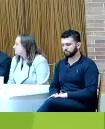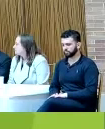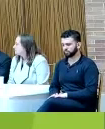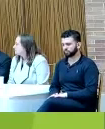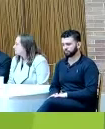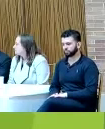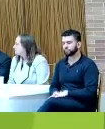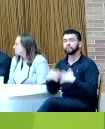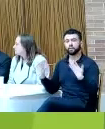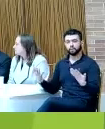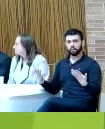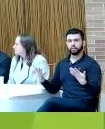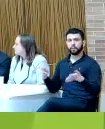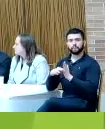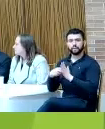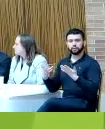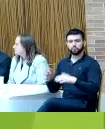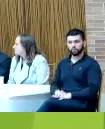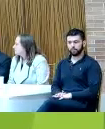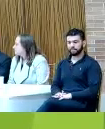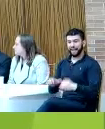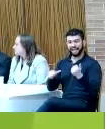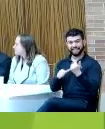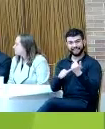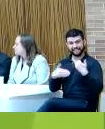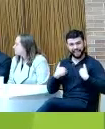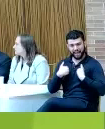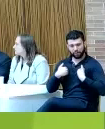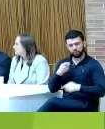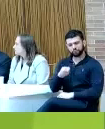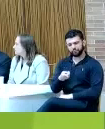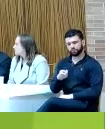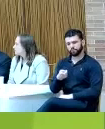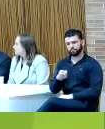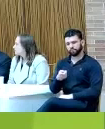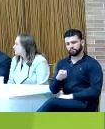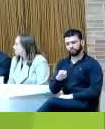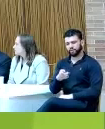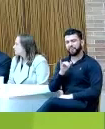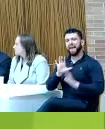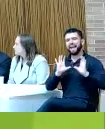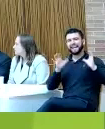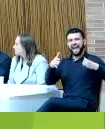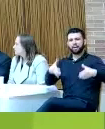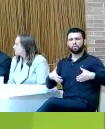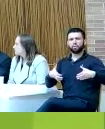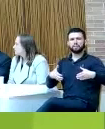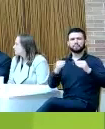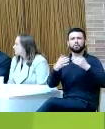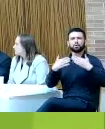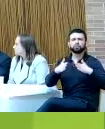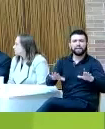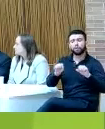that's in other words the difference between an assistance animal is it's an all-encompassing C category it can include therapy